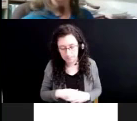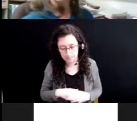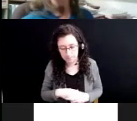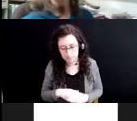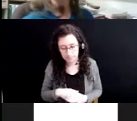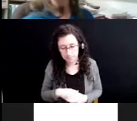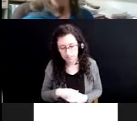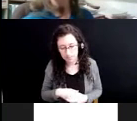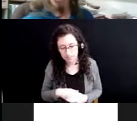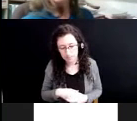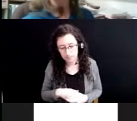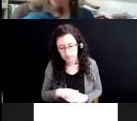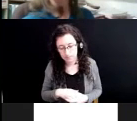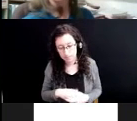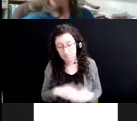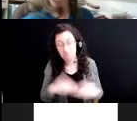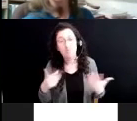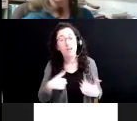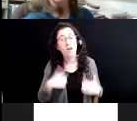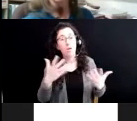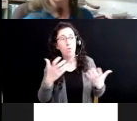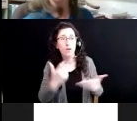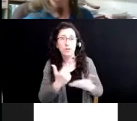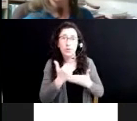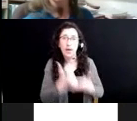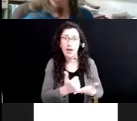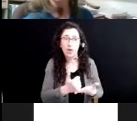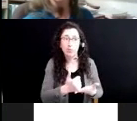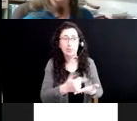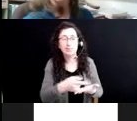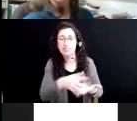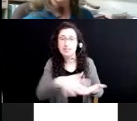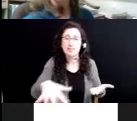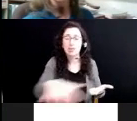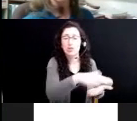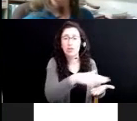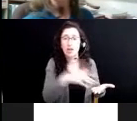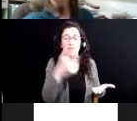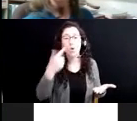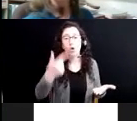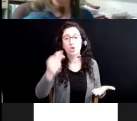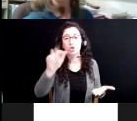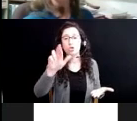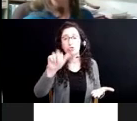you want to and need to, it would be helpful to graze a certain area or change up